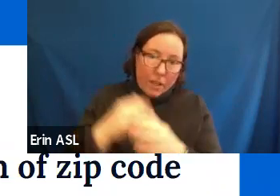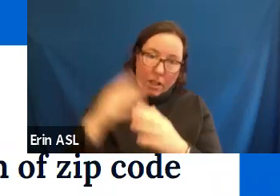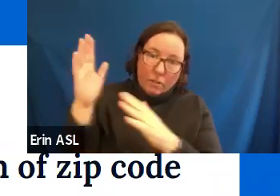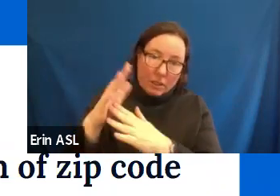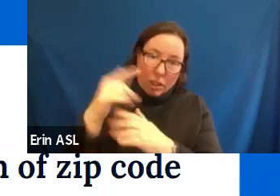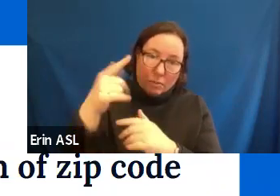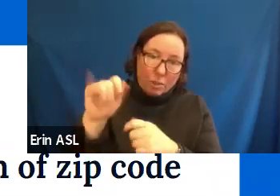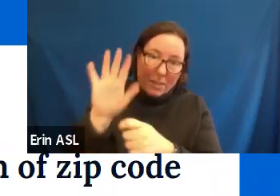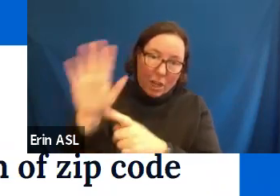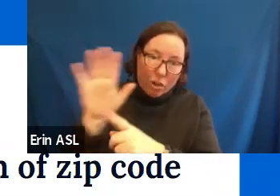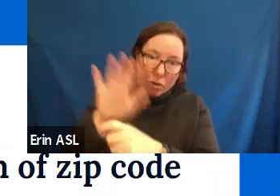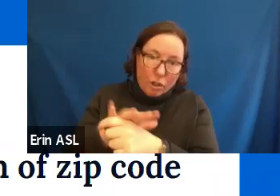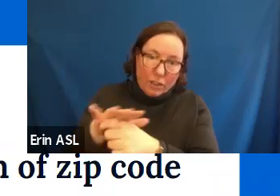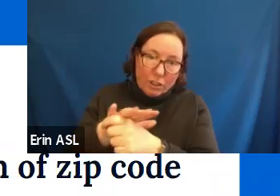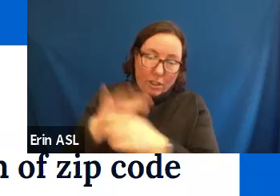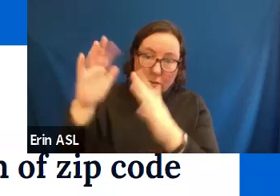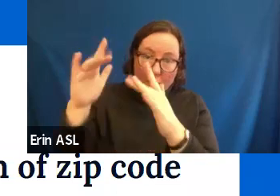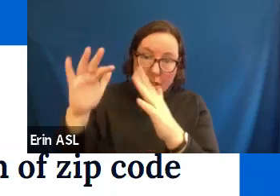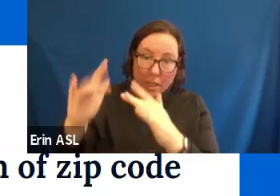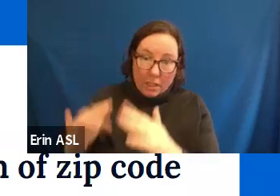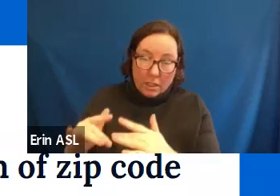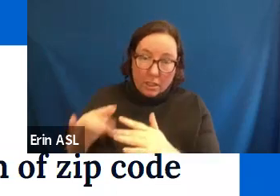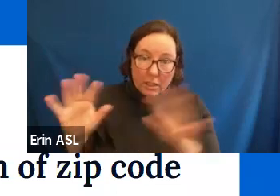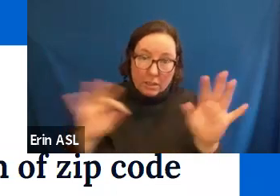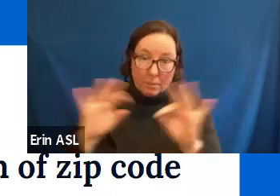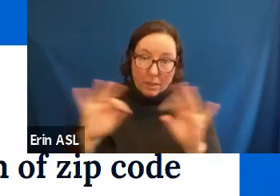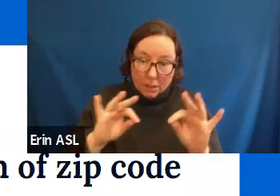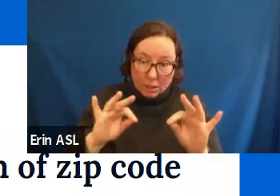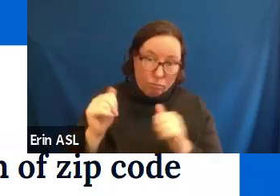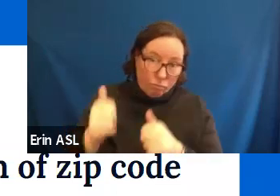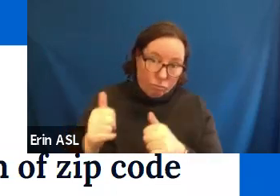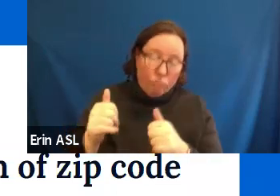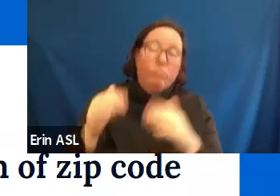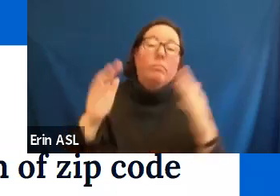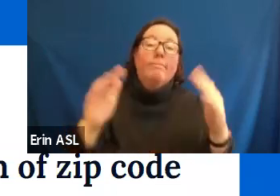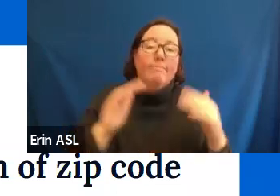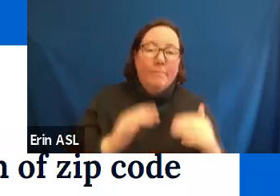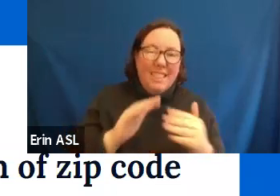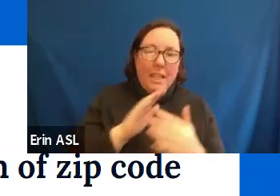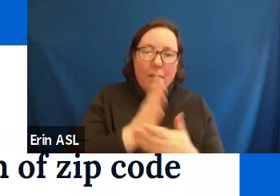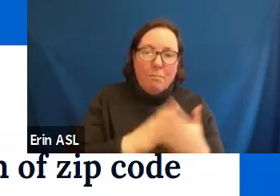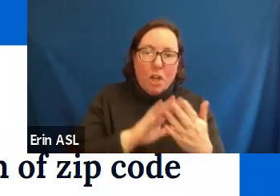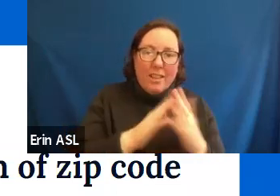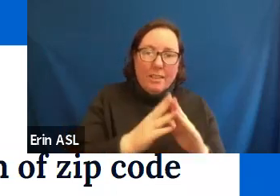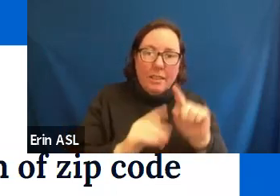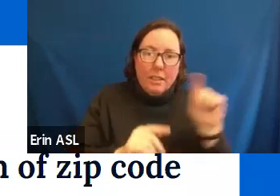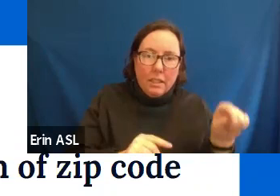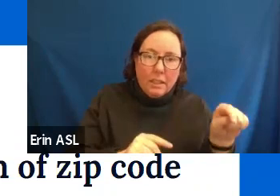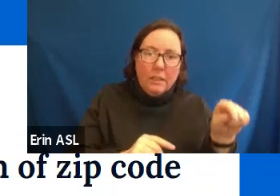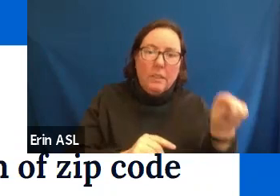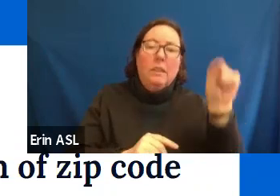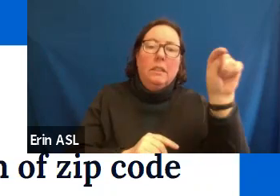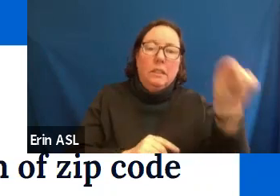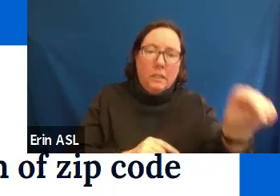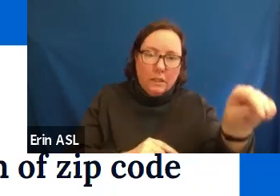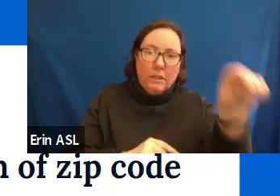downward. So in each zip code, in each neighborhood, in each round,